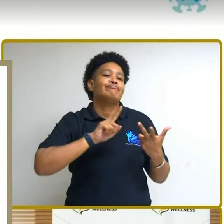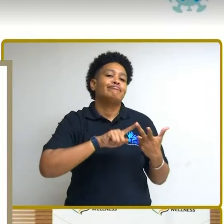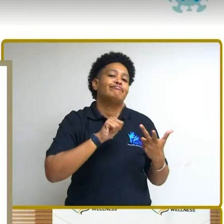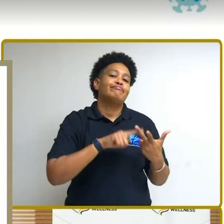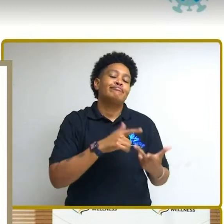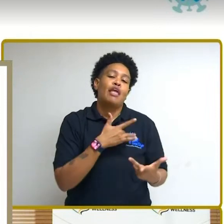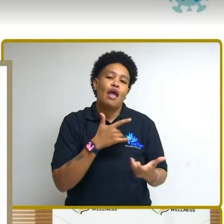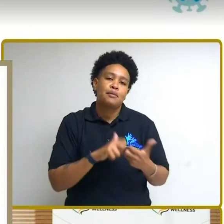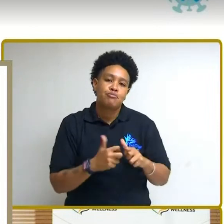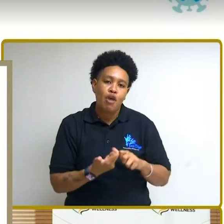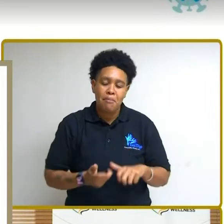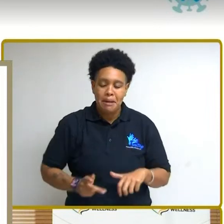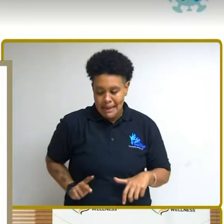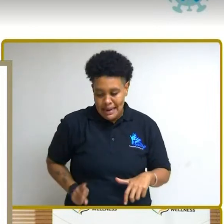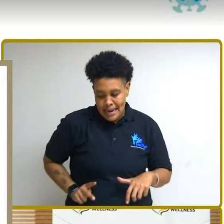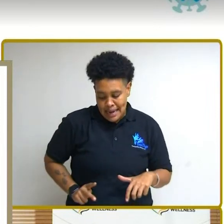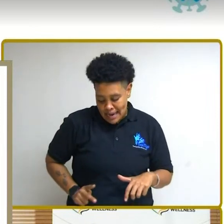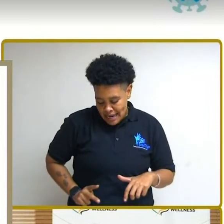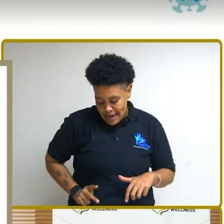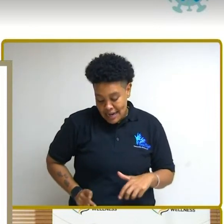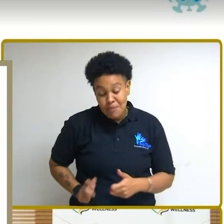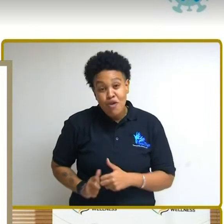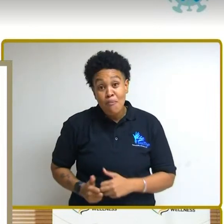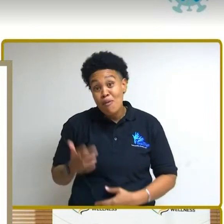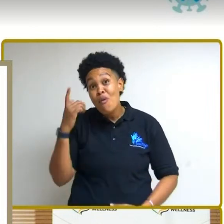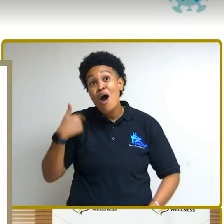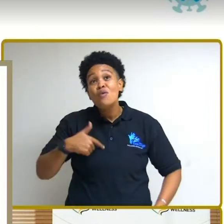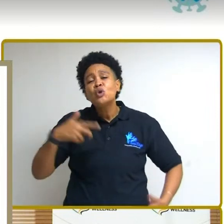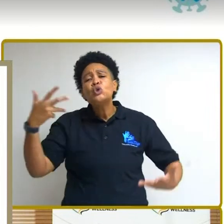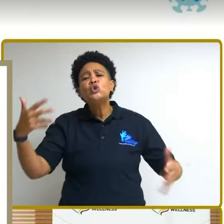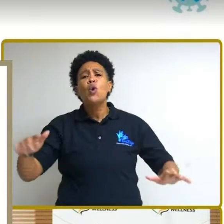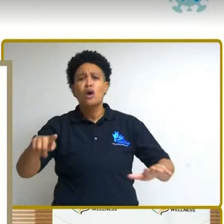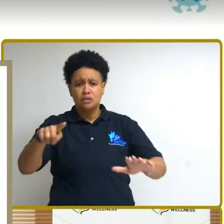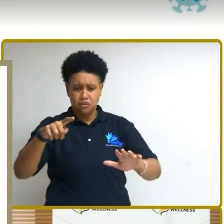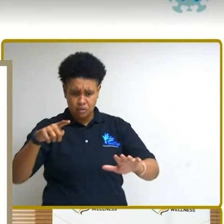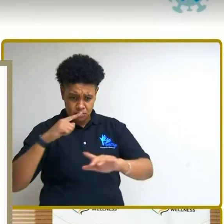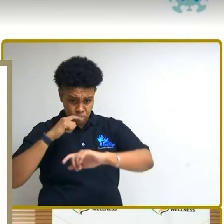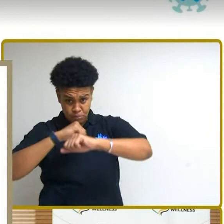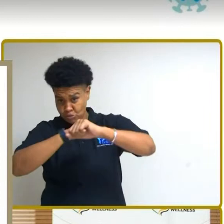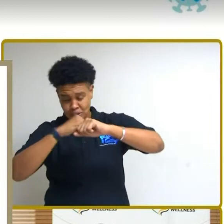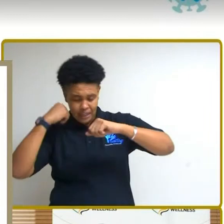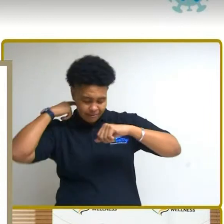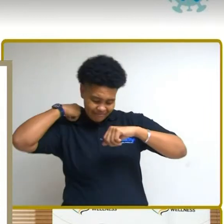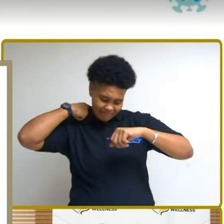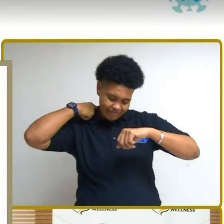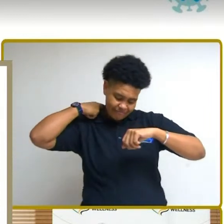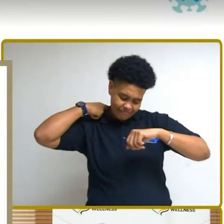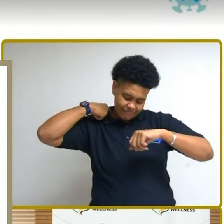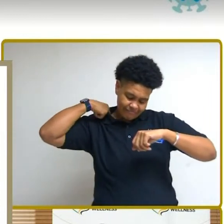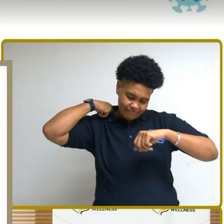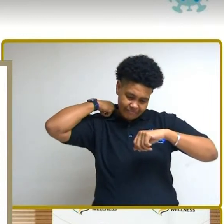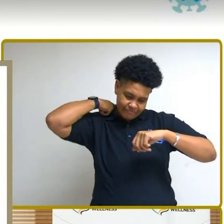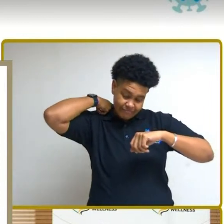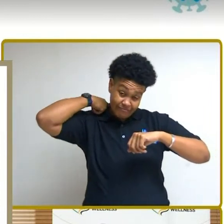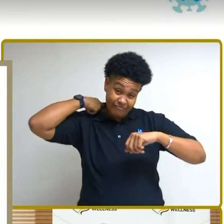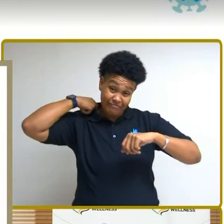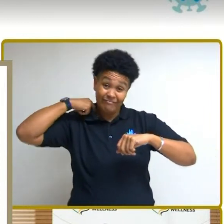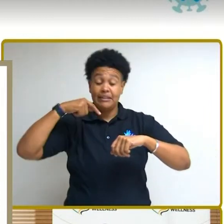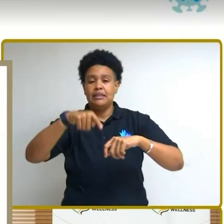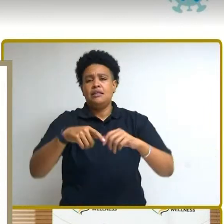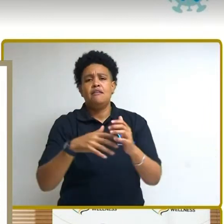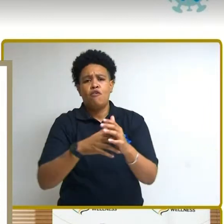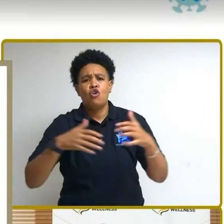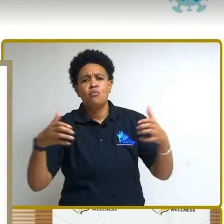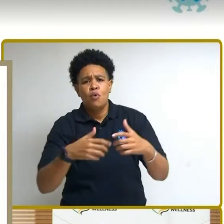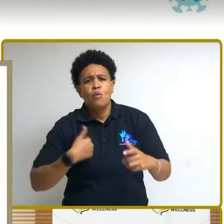hypertension, heart disease, kidney disease, because we do not want, once we have protected this vulnerable group, that we